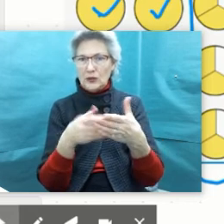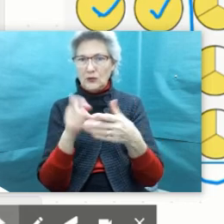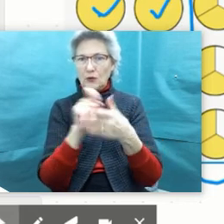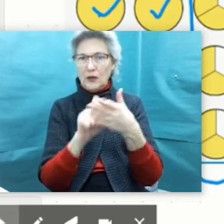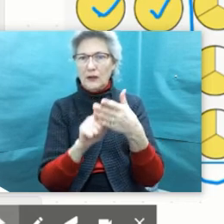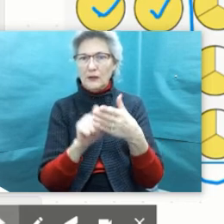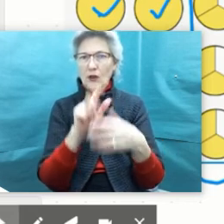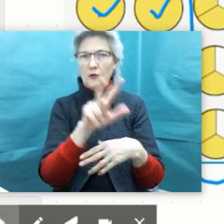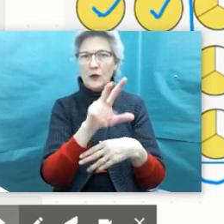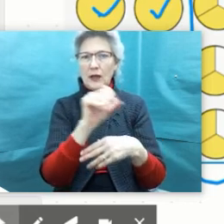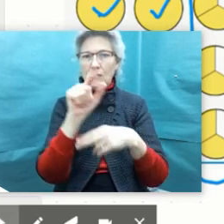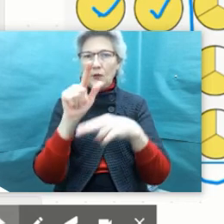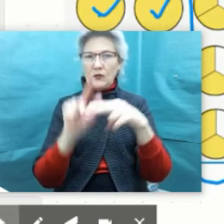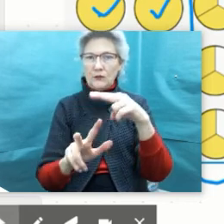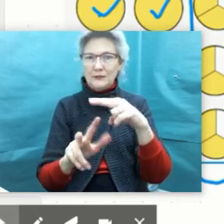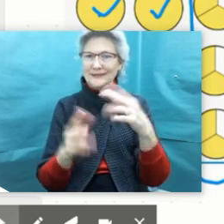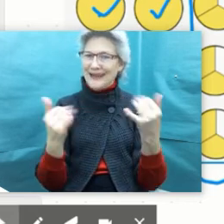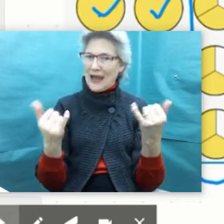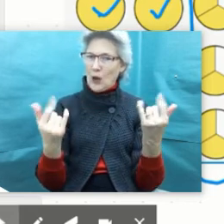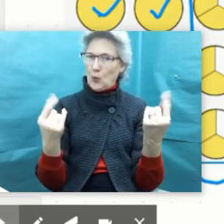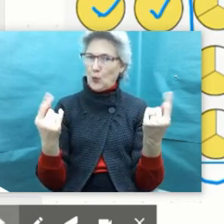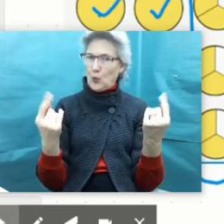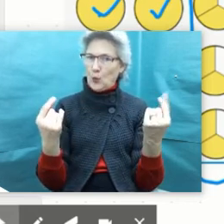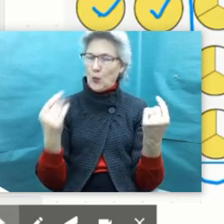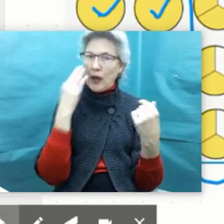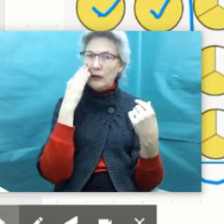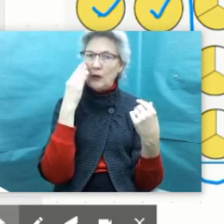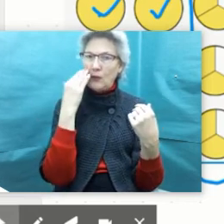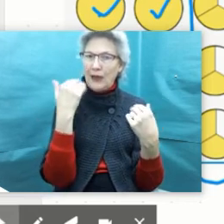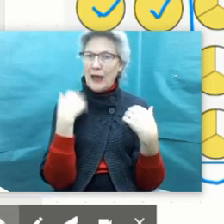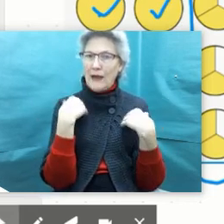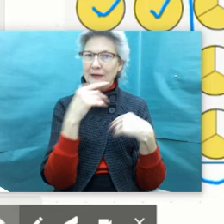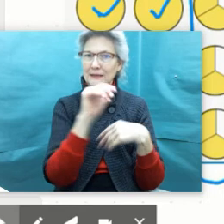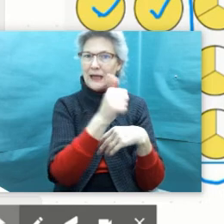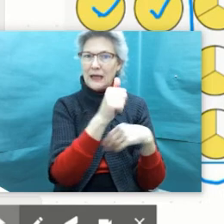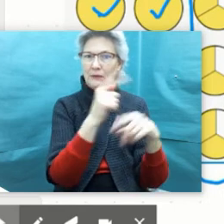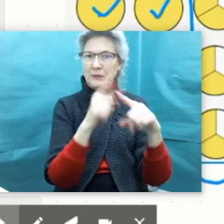this. Okay, so now what? Now I know that I have